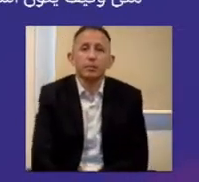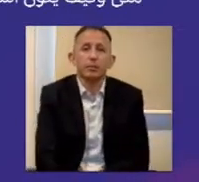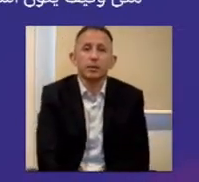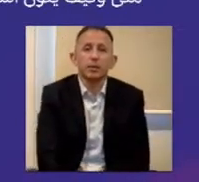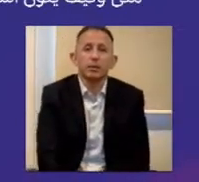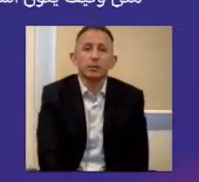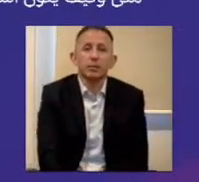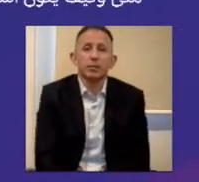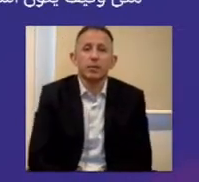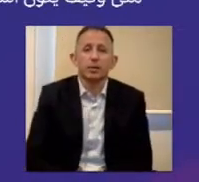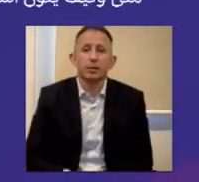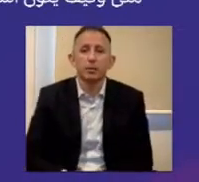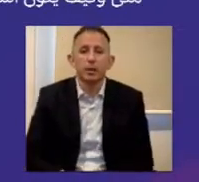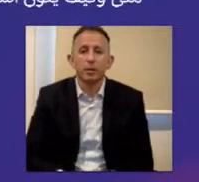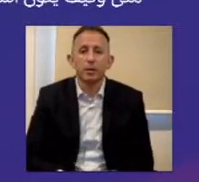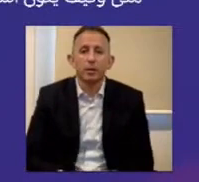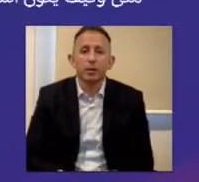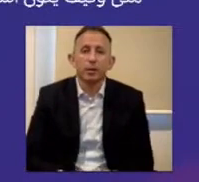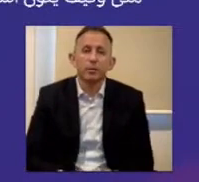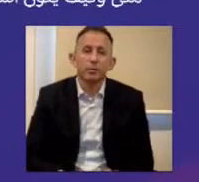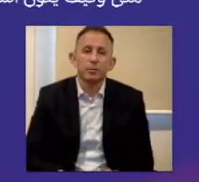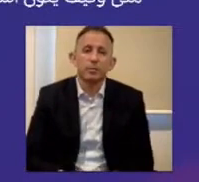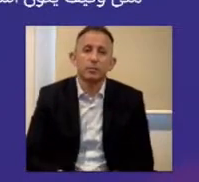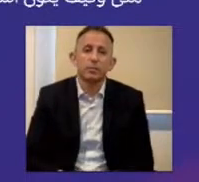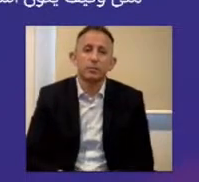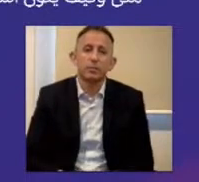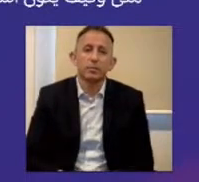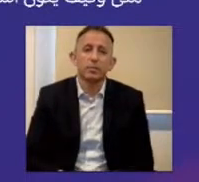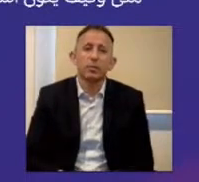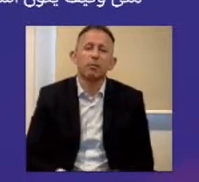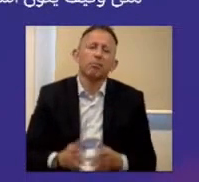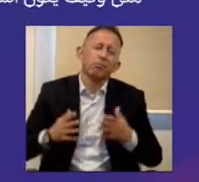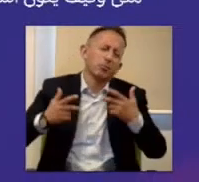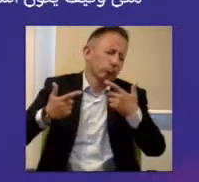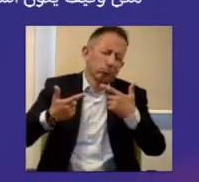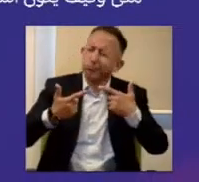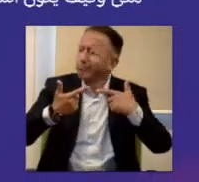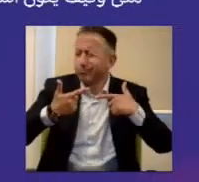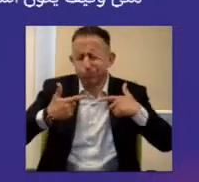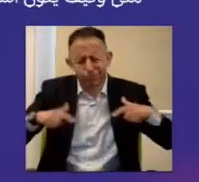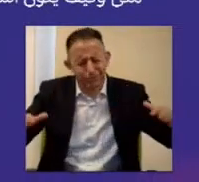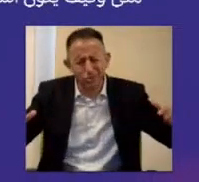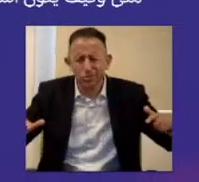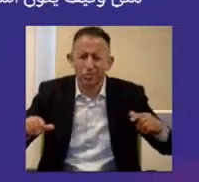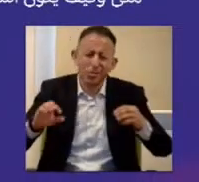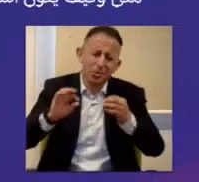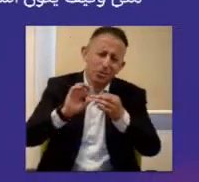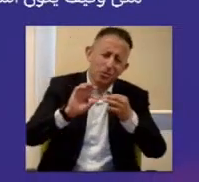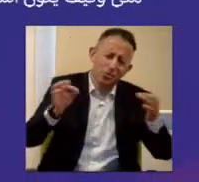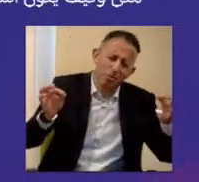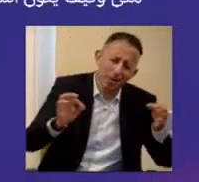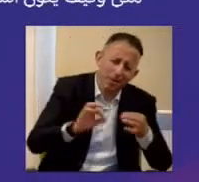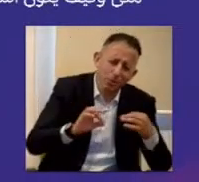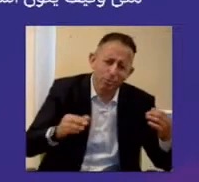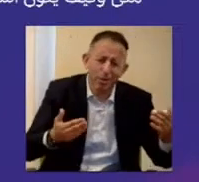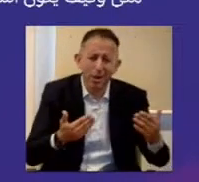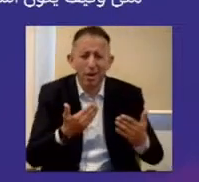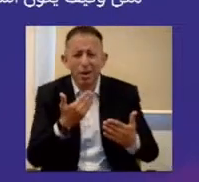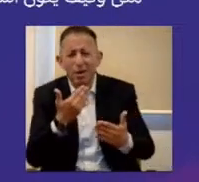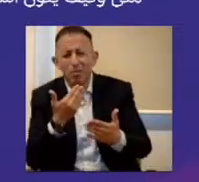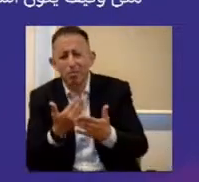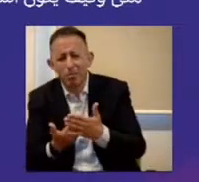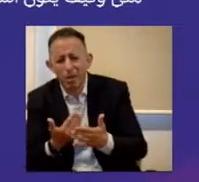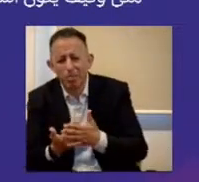prime numbers is not finite. The proof is very nice. It is a beautiful proof. And you ask the system, give me the